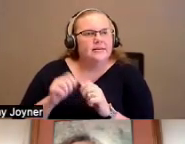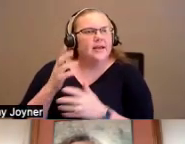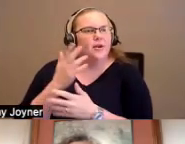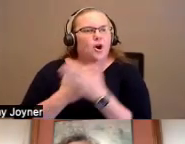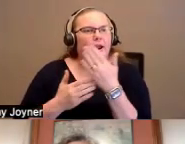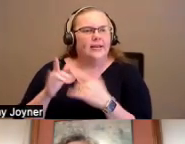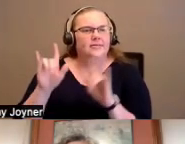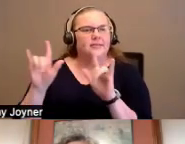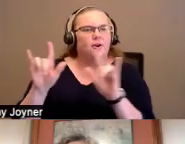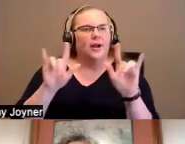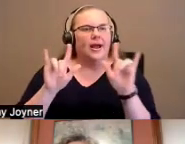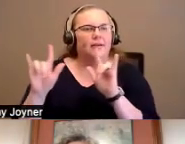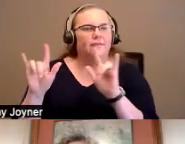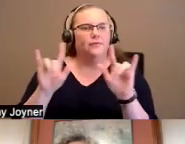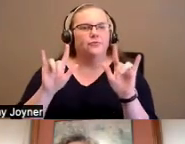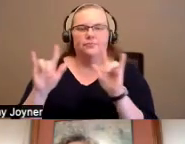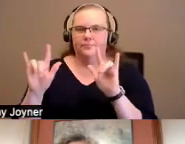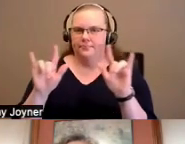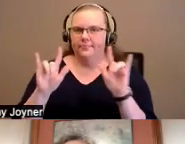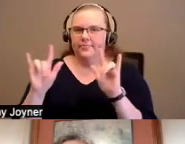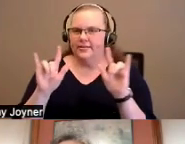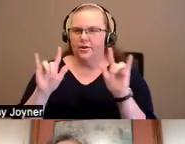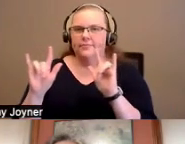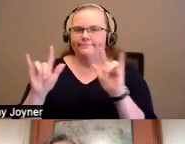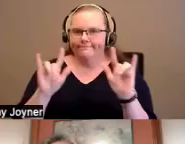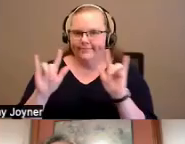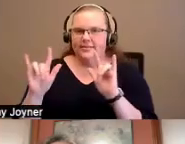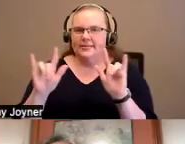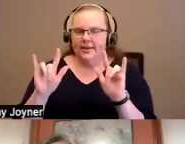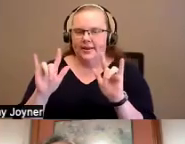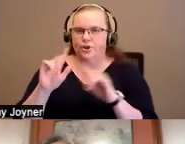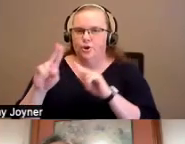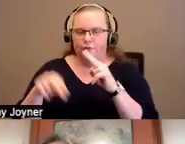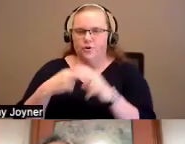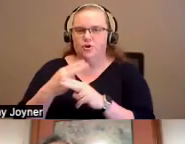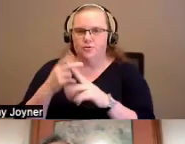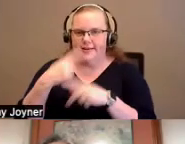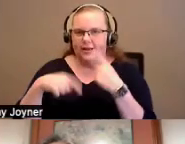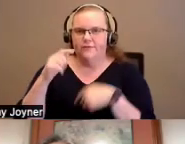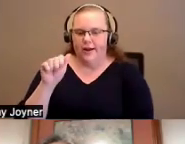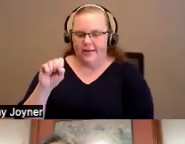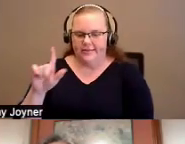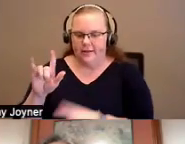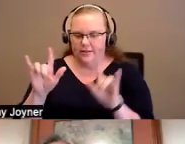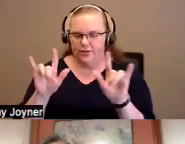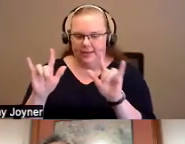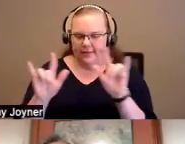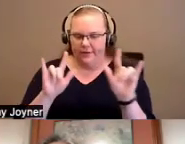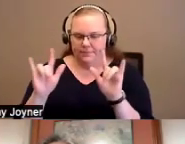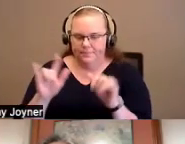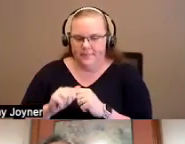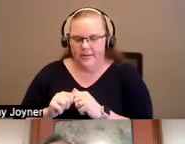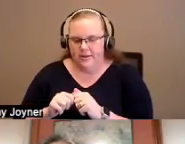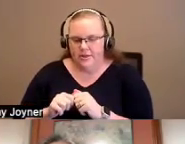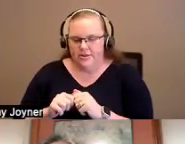blue? It's her hands are I love yous. That's Ah, it's a universal sign for ASL. It's I love